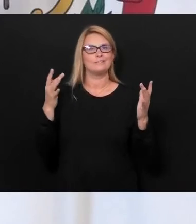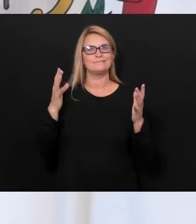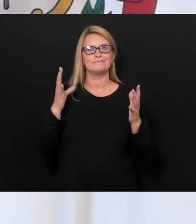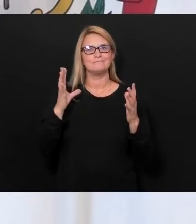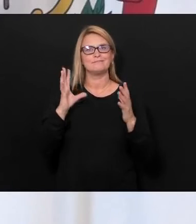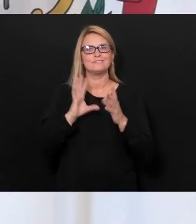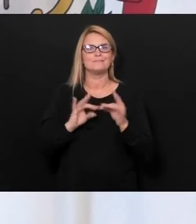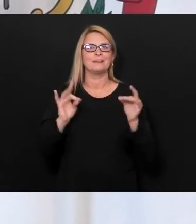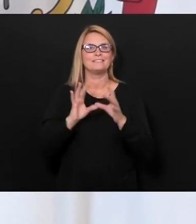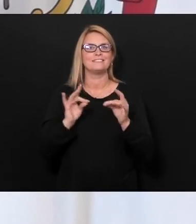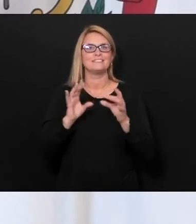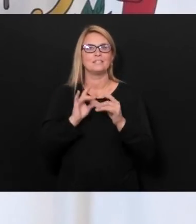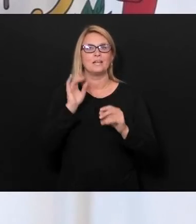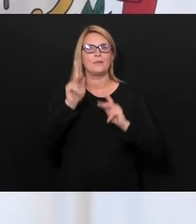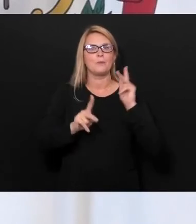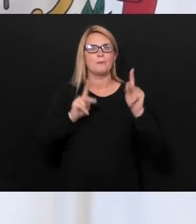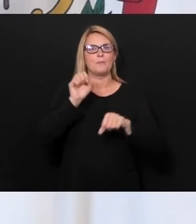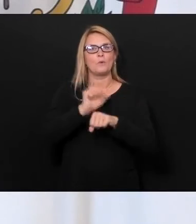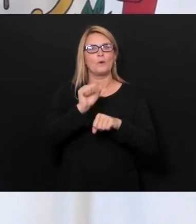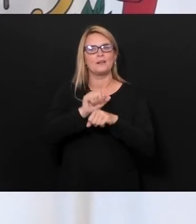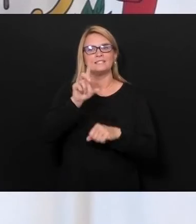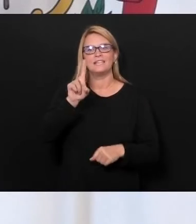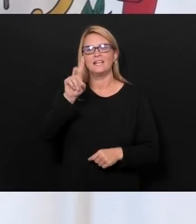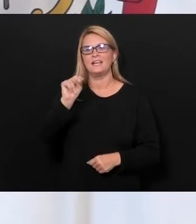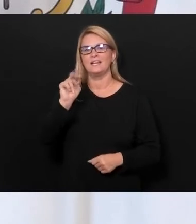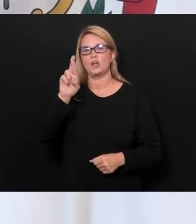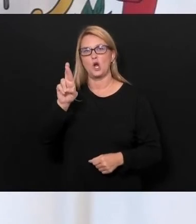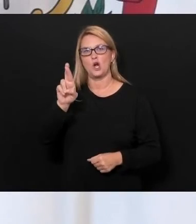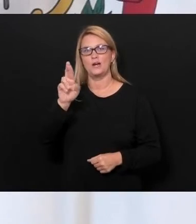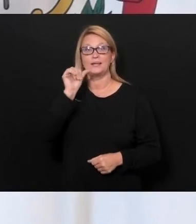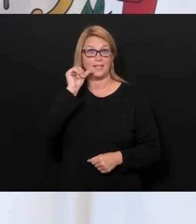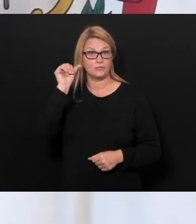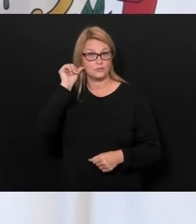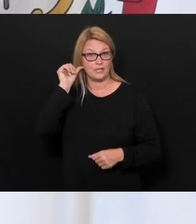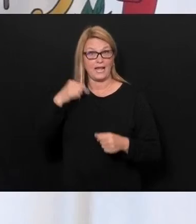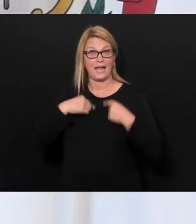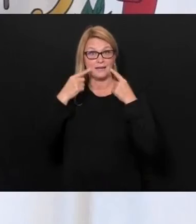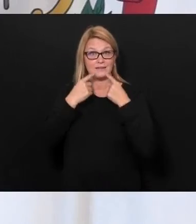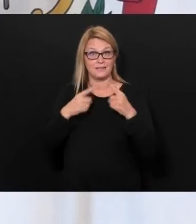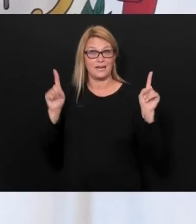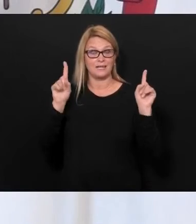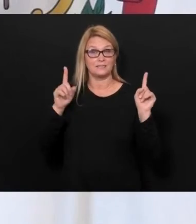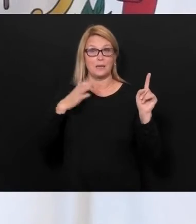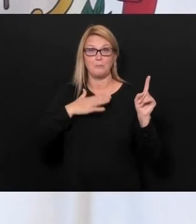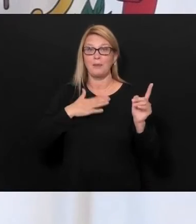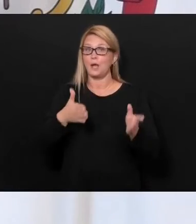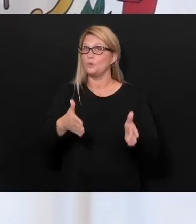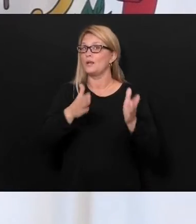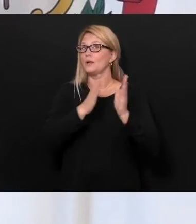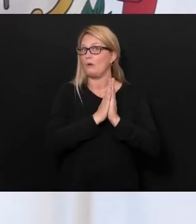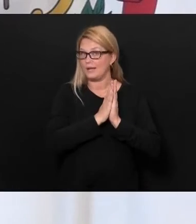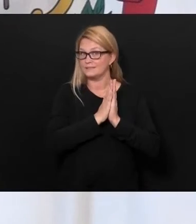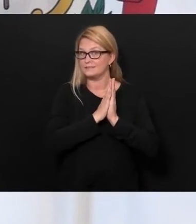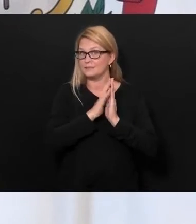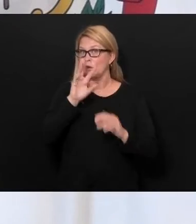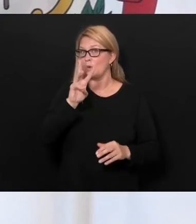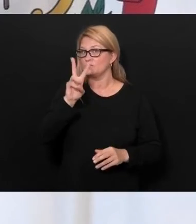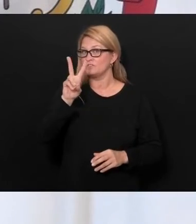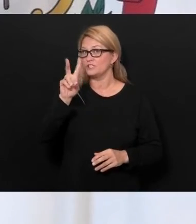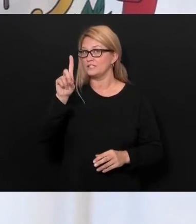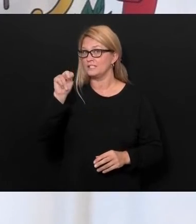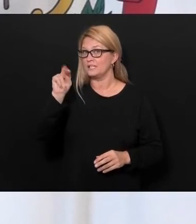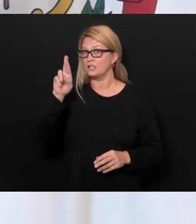but all the great people that work at DNR, but yesterday I announced at my request, the West Virginia DNR